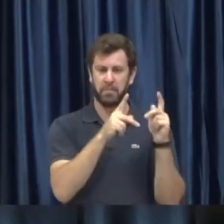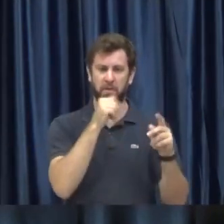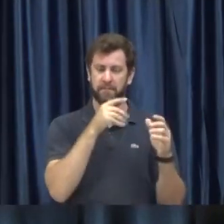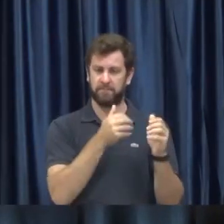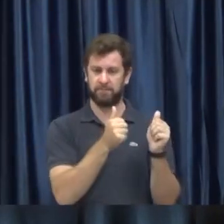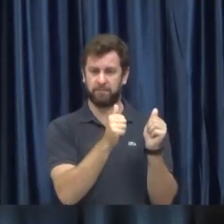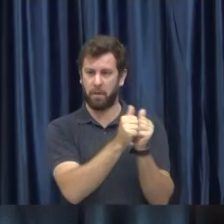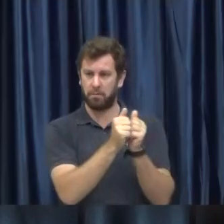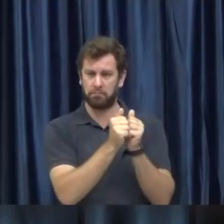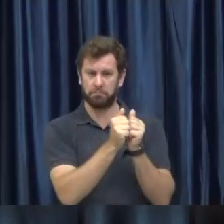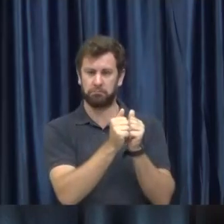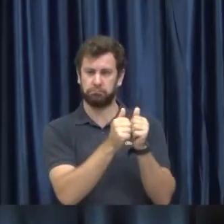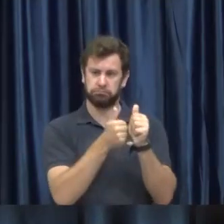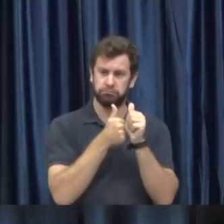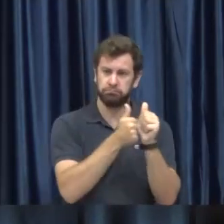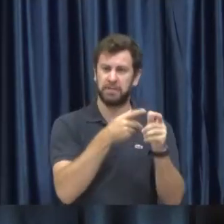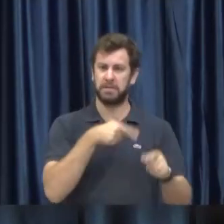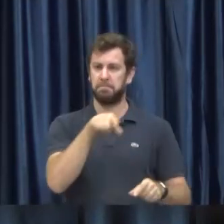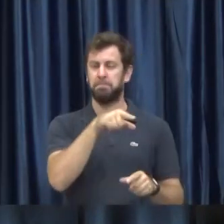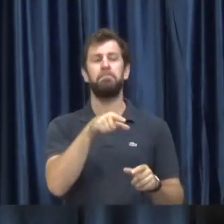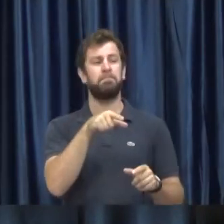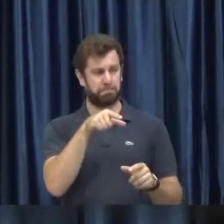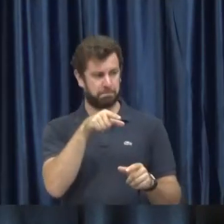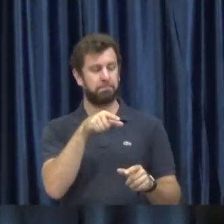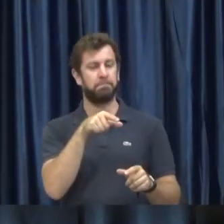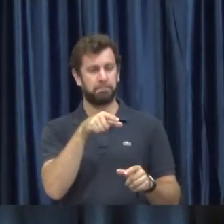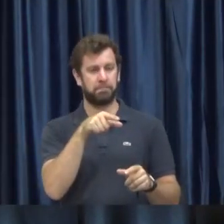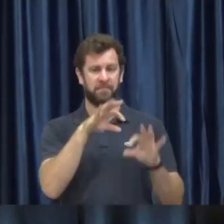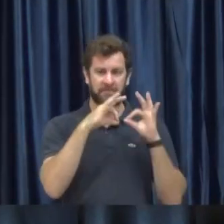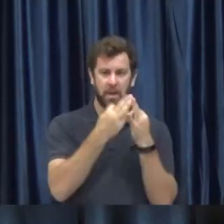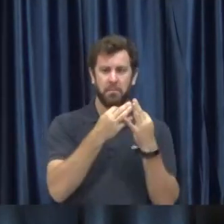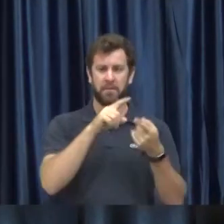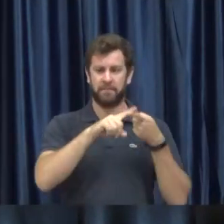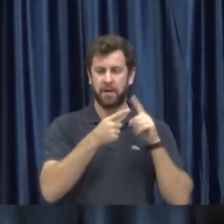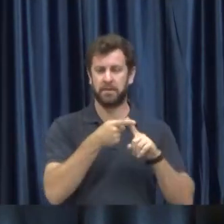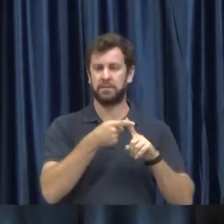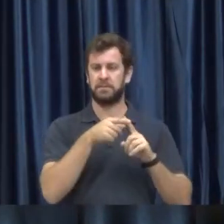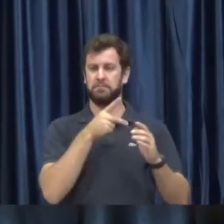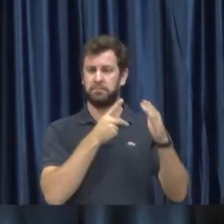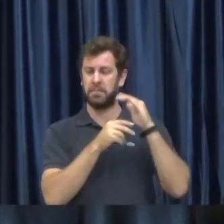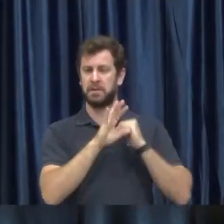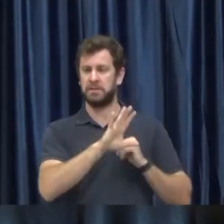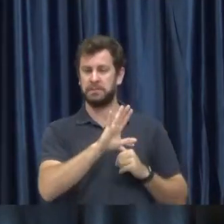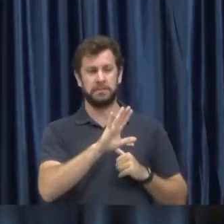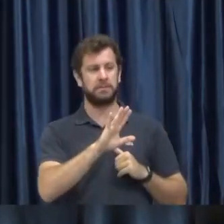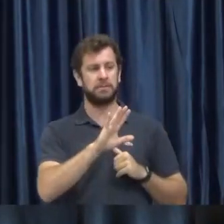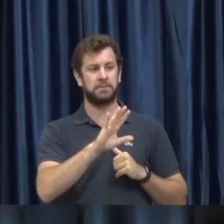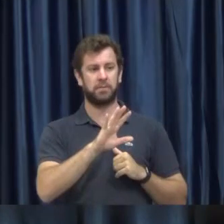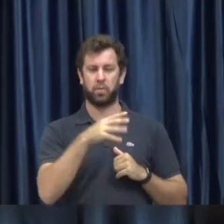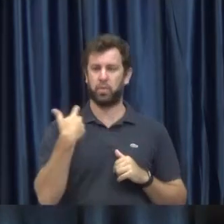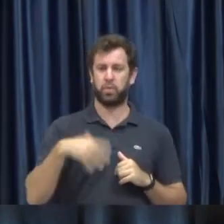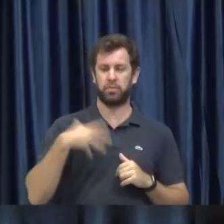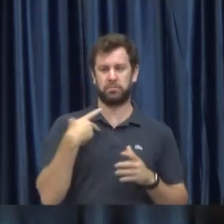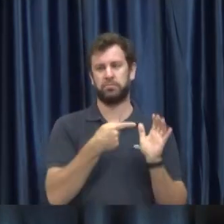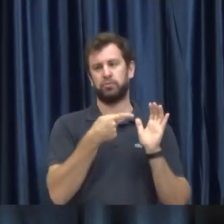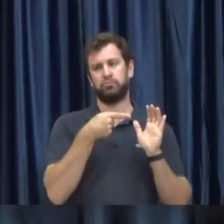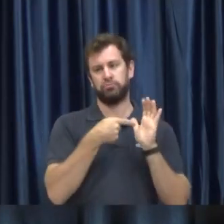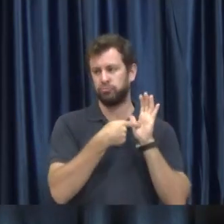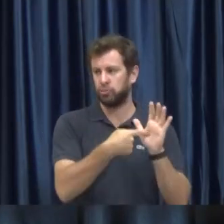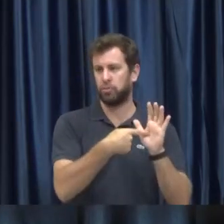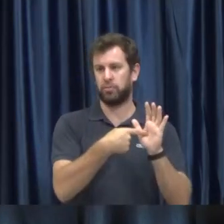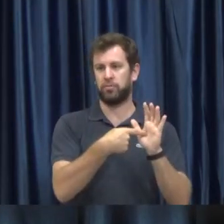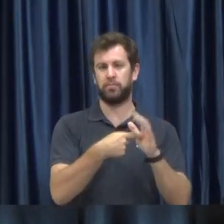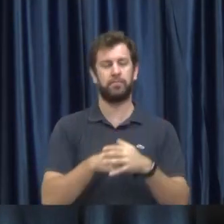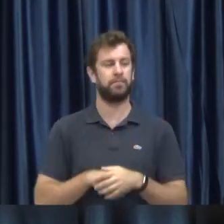that Khalid ibn al-Walid, radiallahu anh, the sword of Allah, one of the greatest military leaders in